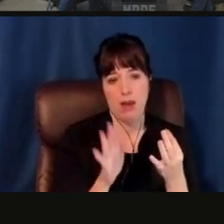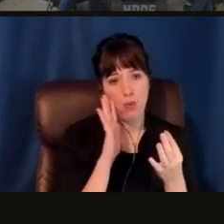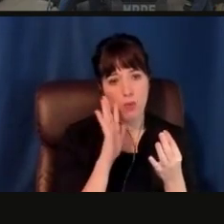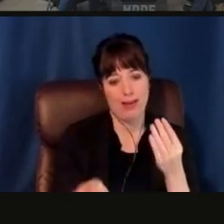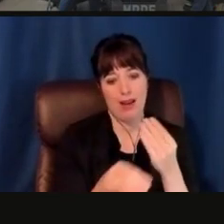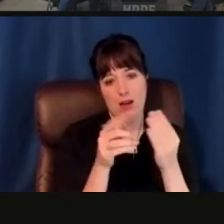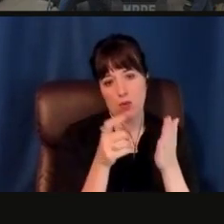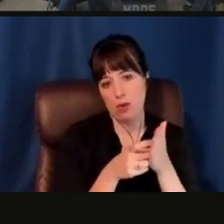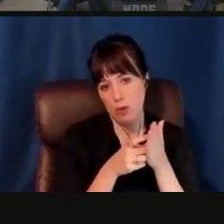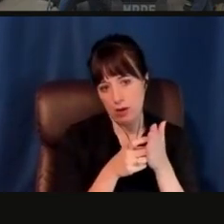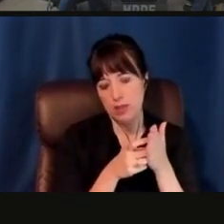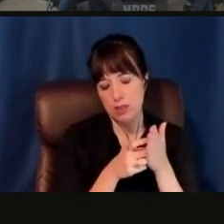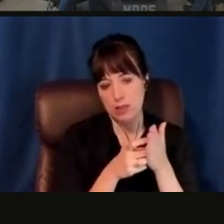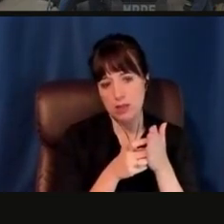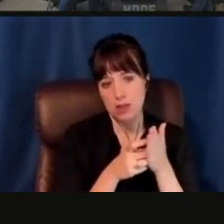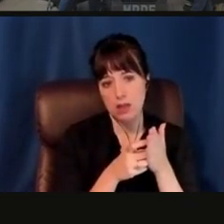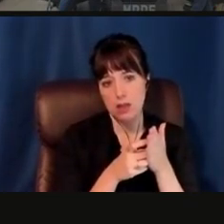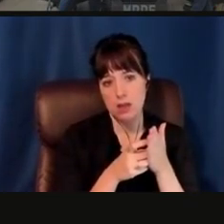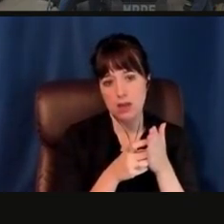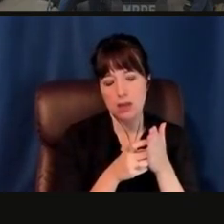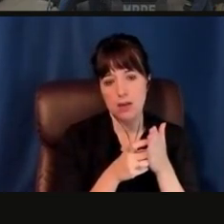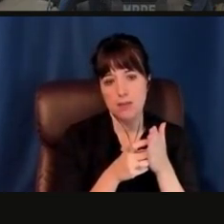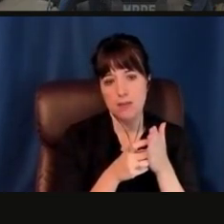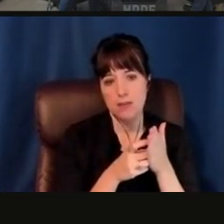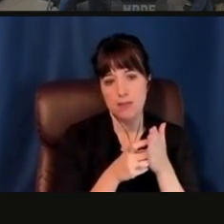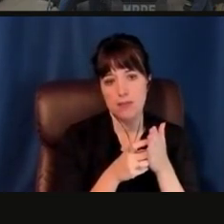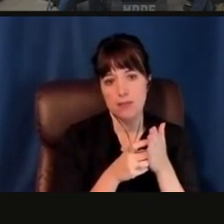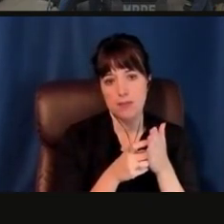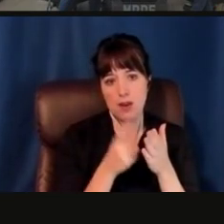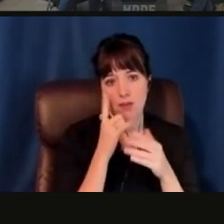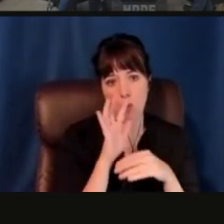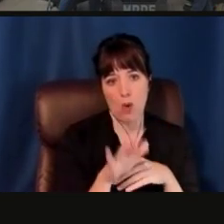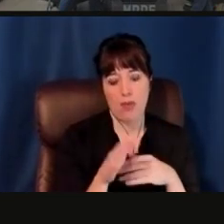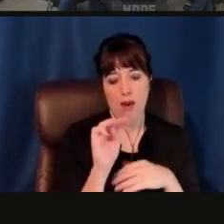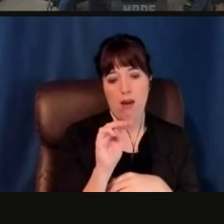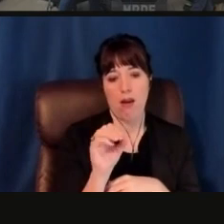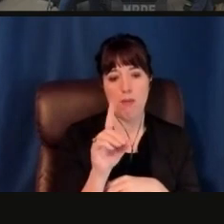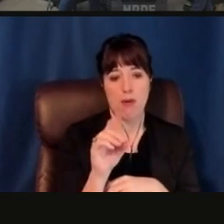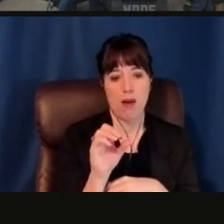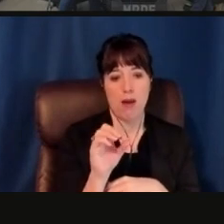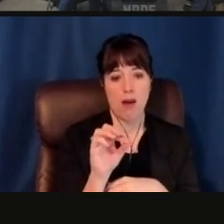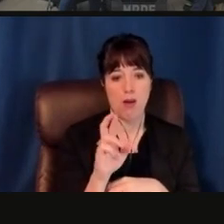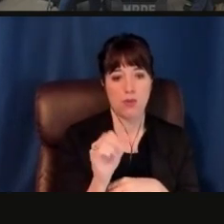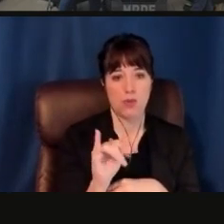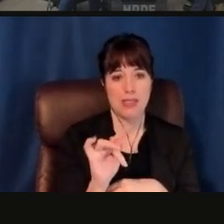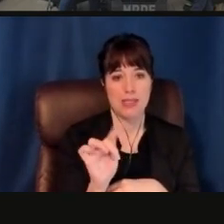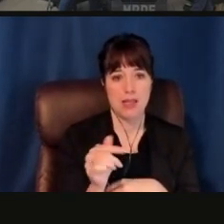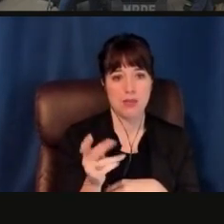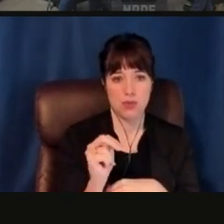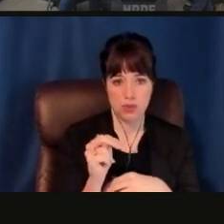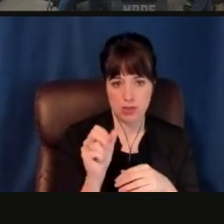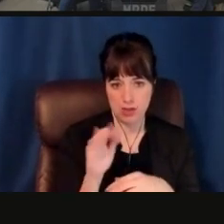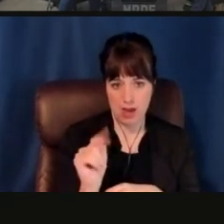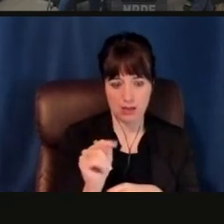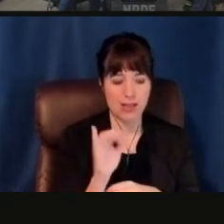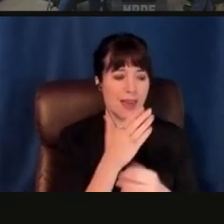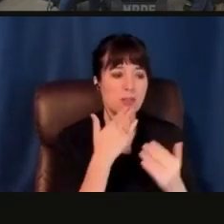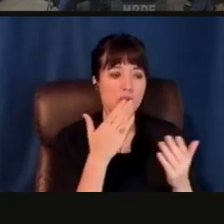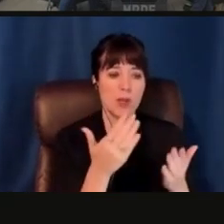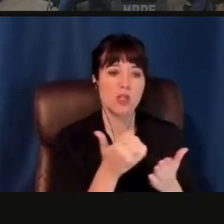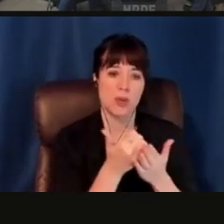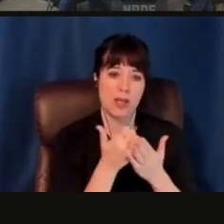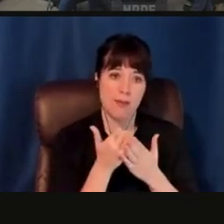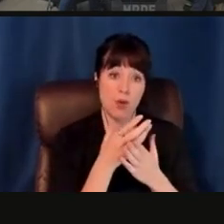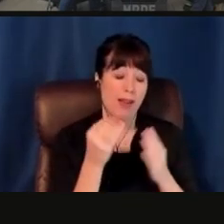requirement of the Modernization Act. Thank you so much. That is really helpful and